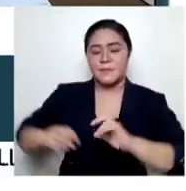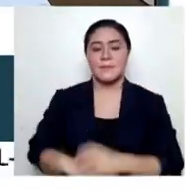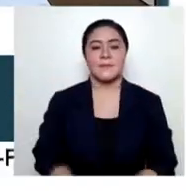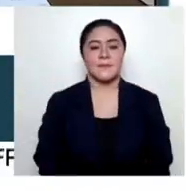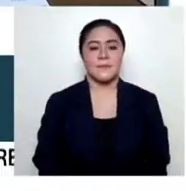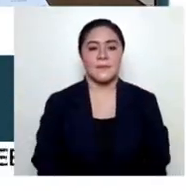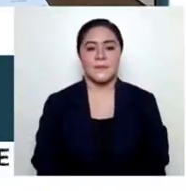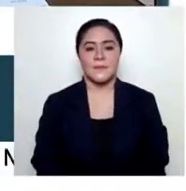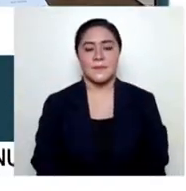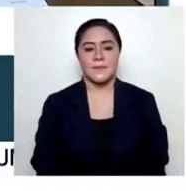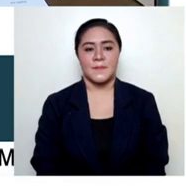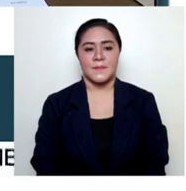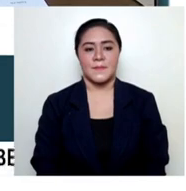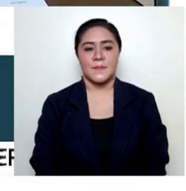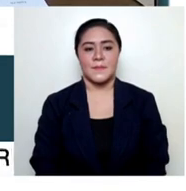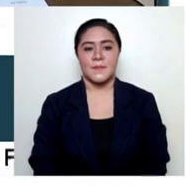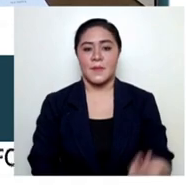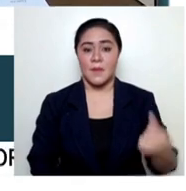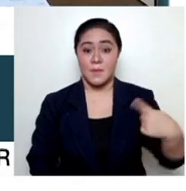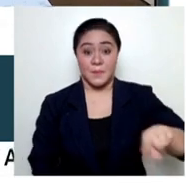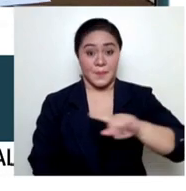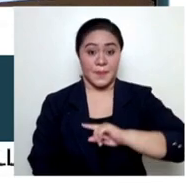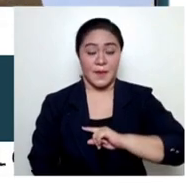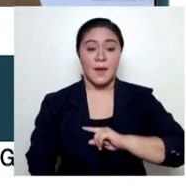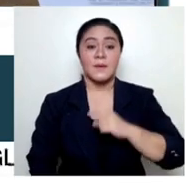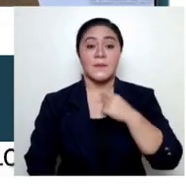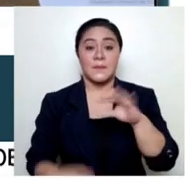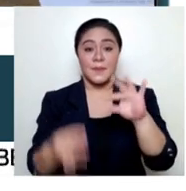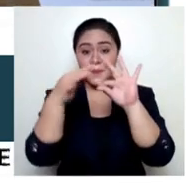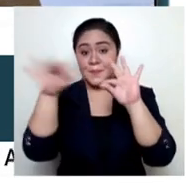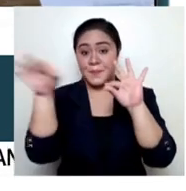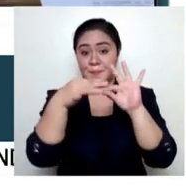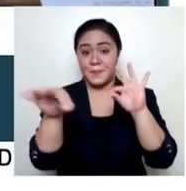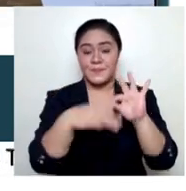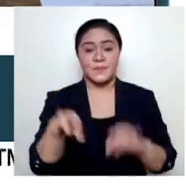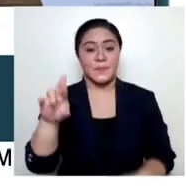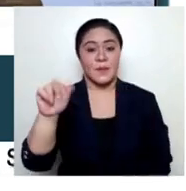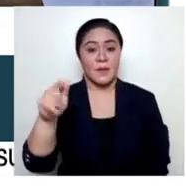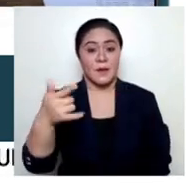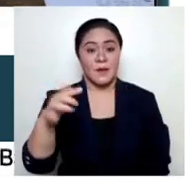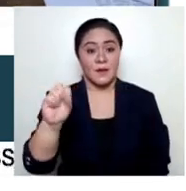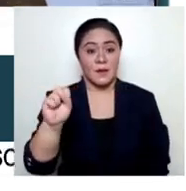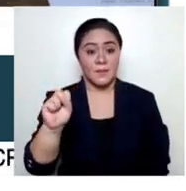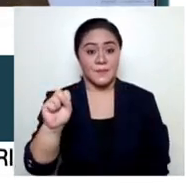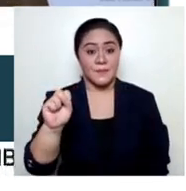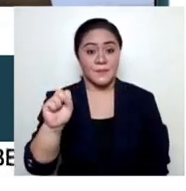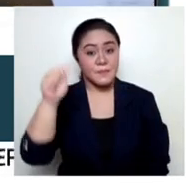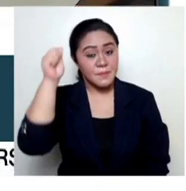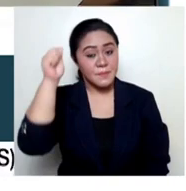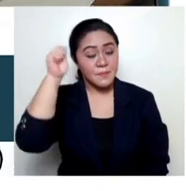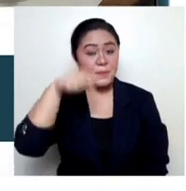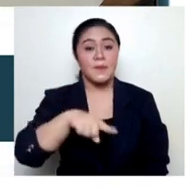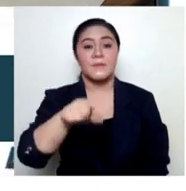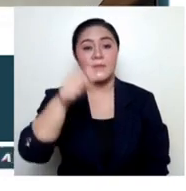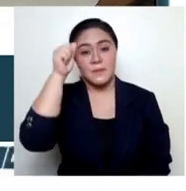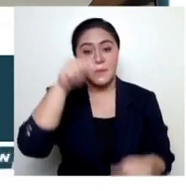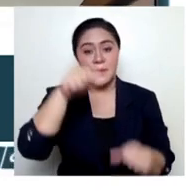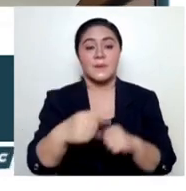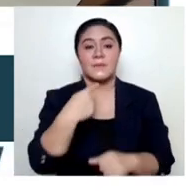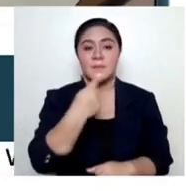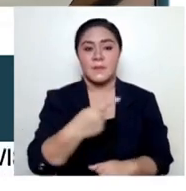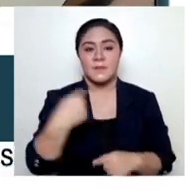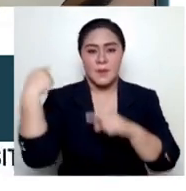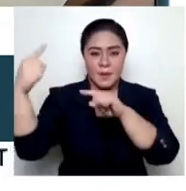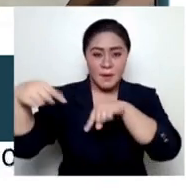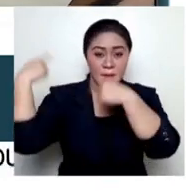Who are we to say that the statement now of Ragos is not also coerced? In the course of time, in the years to come, it